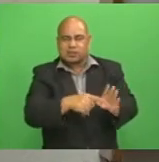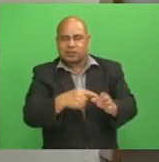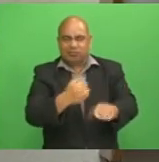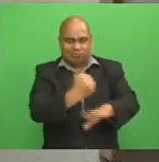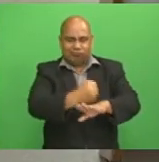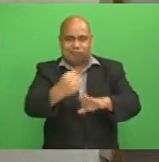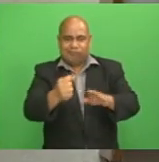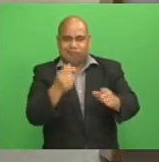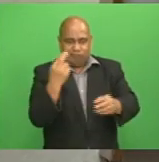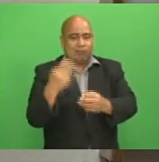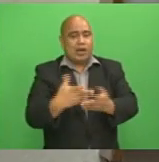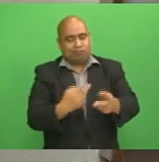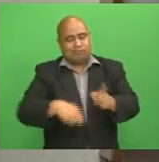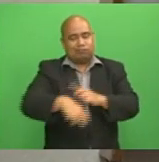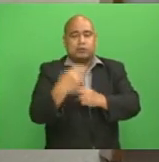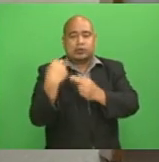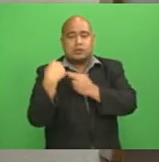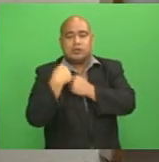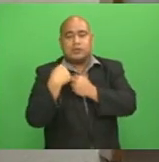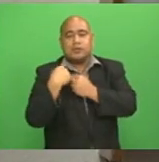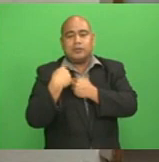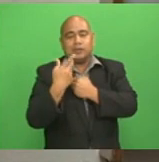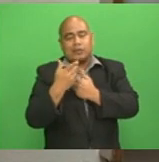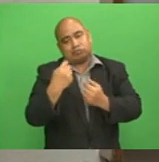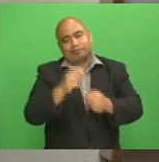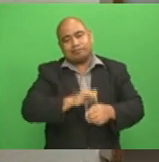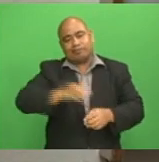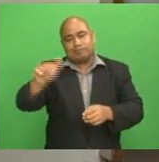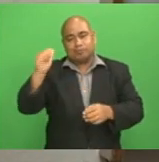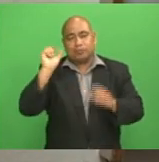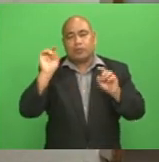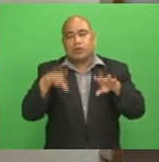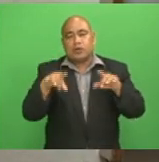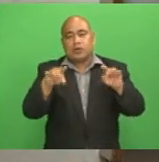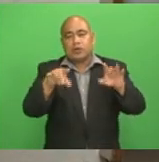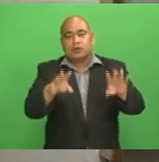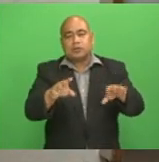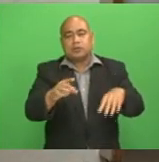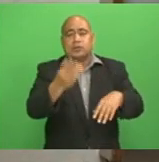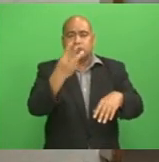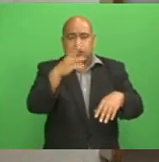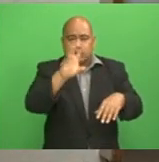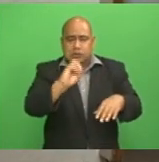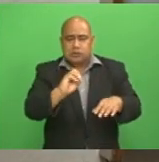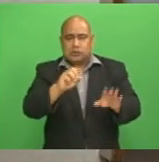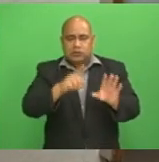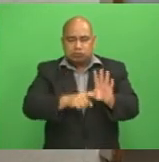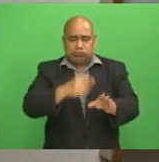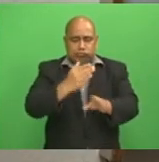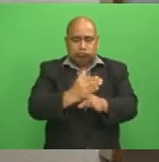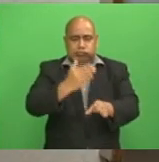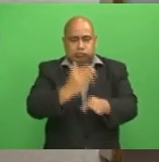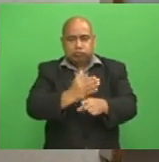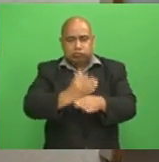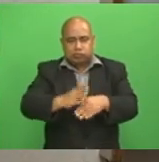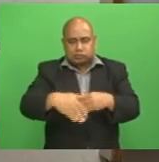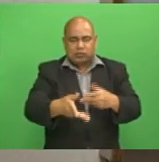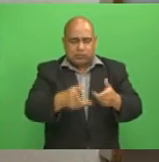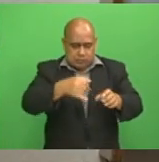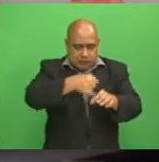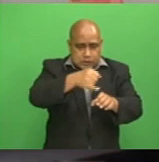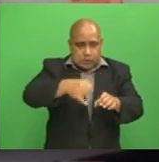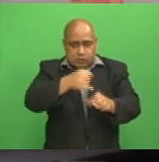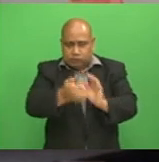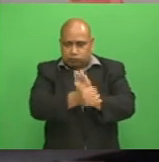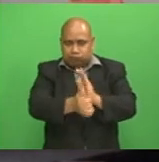to Australia. Dr. Fong has more than 3 decades of service as a medical expert, and more recently he served as the general